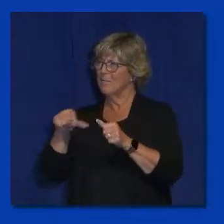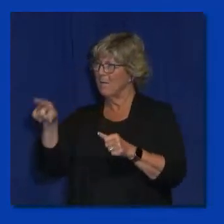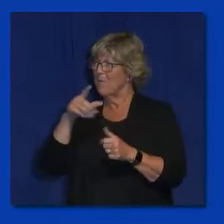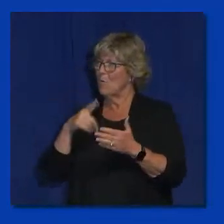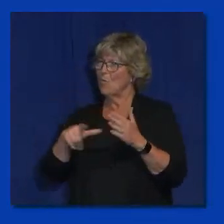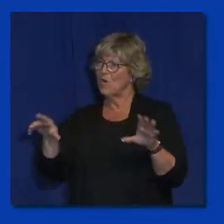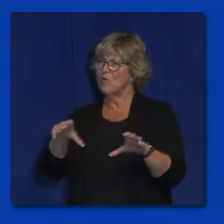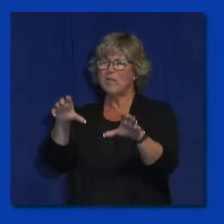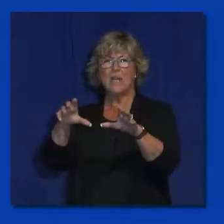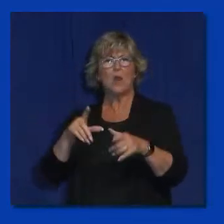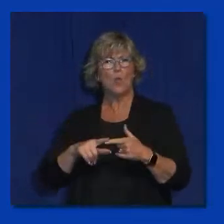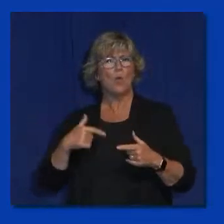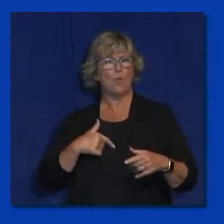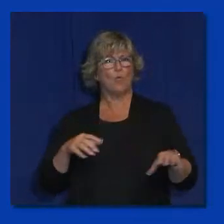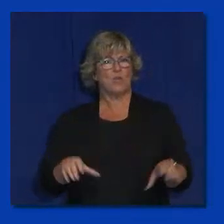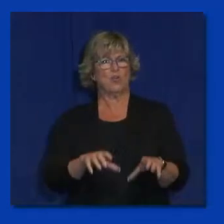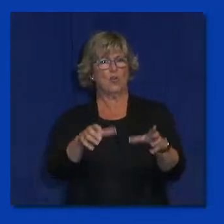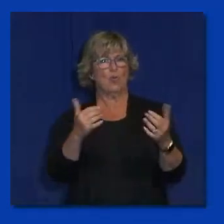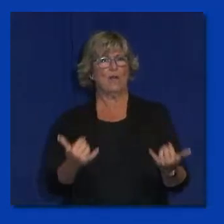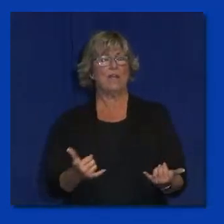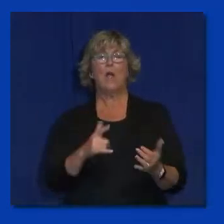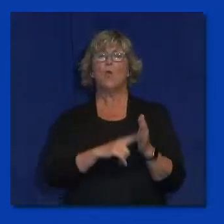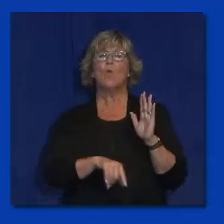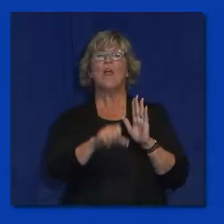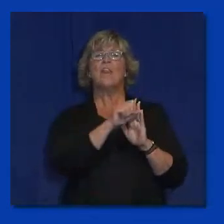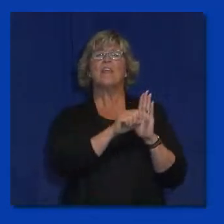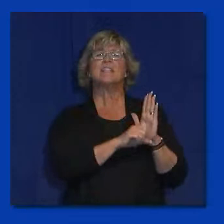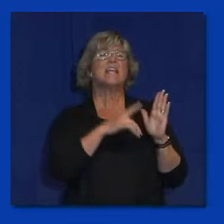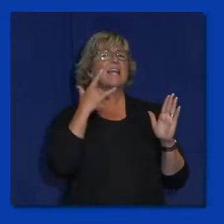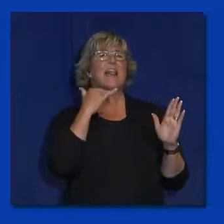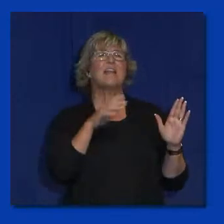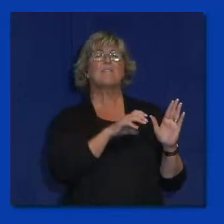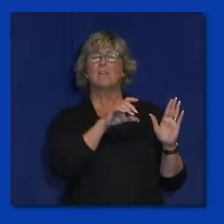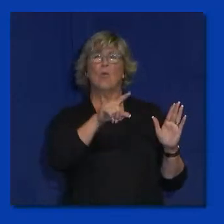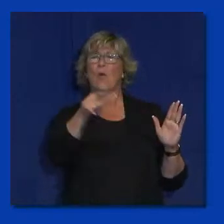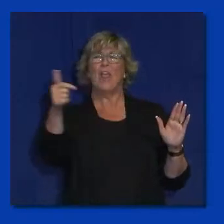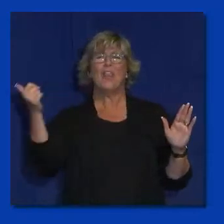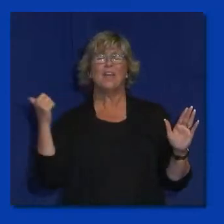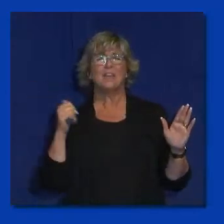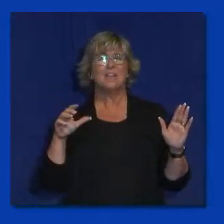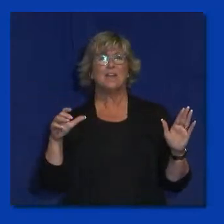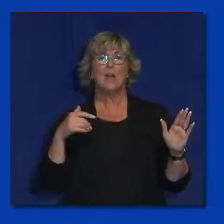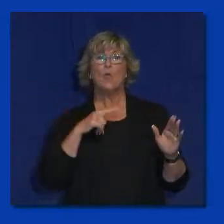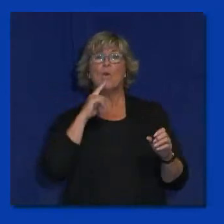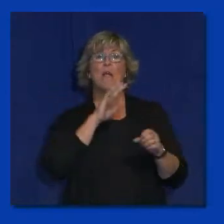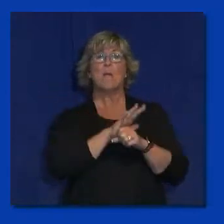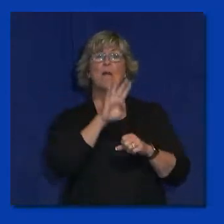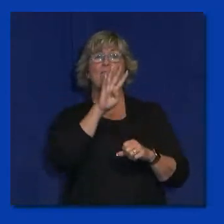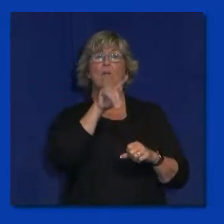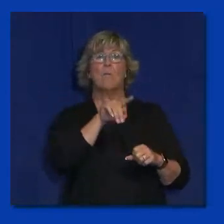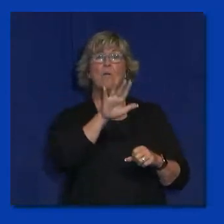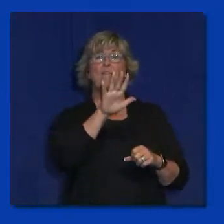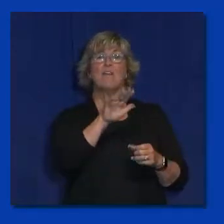did, what we are doing, what this state is doing. No other state in the country is doing this. We committed $4.5 billion